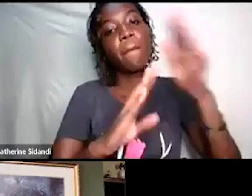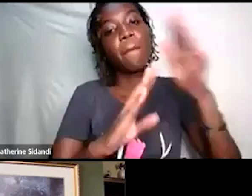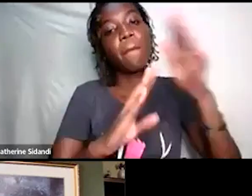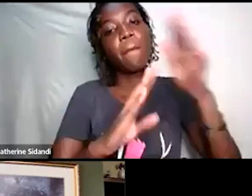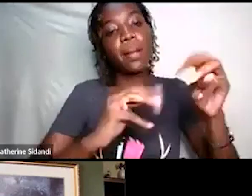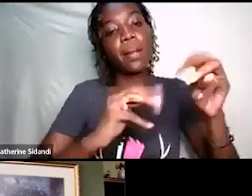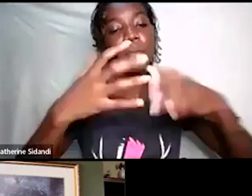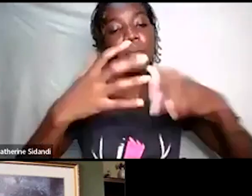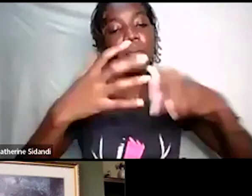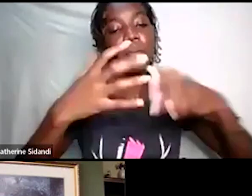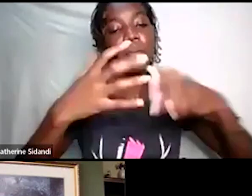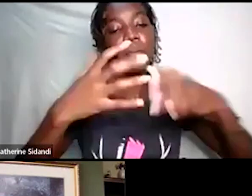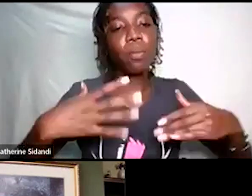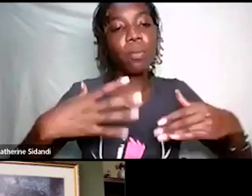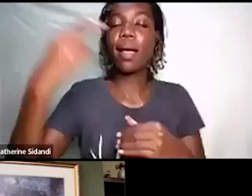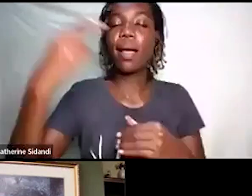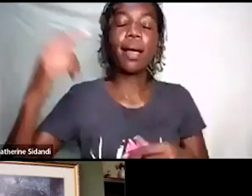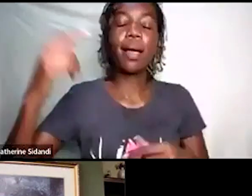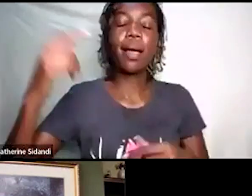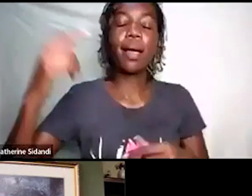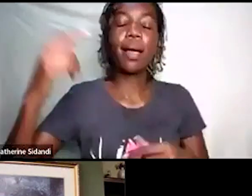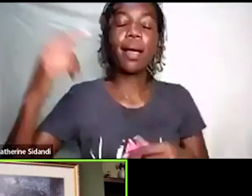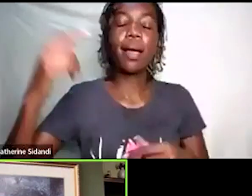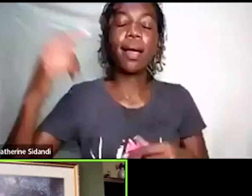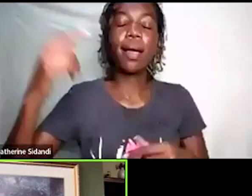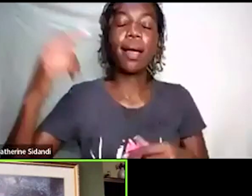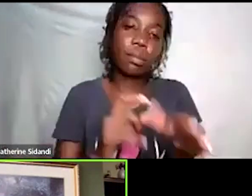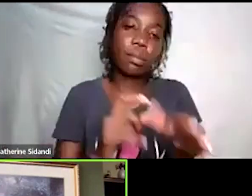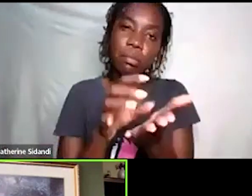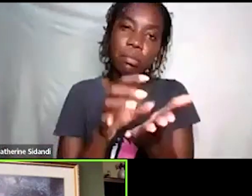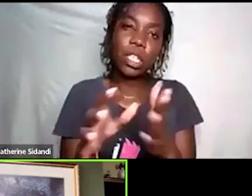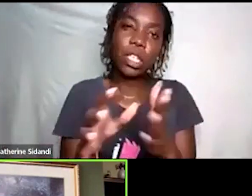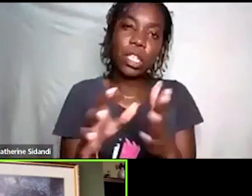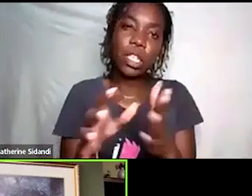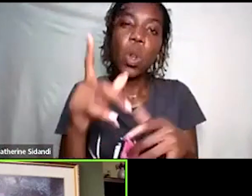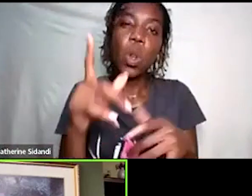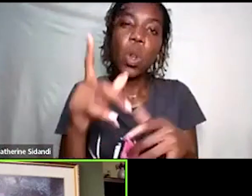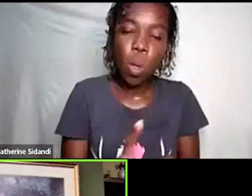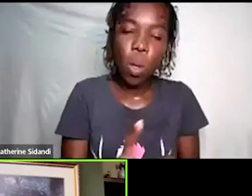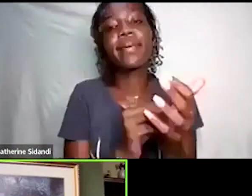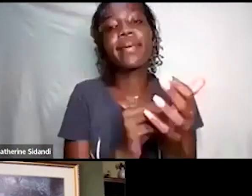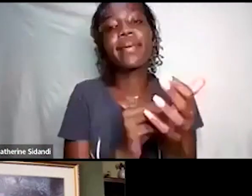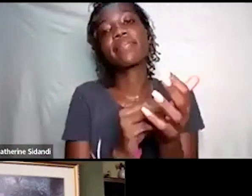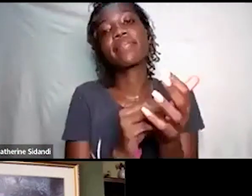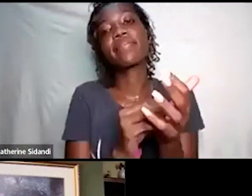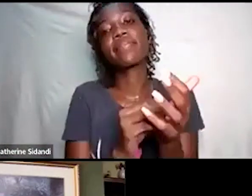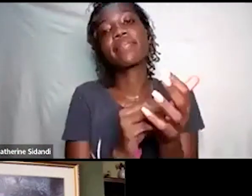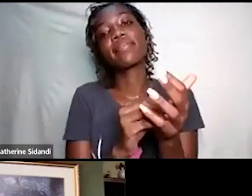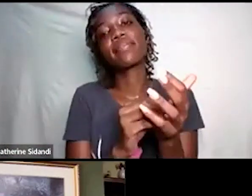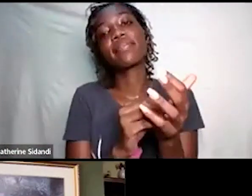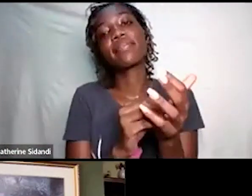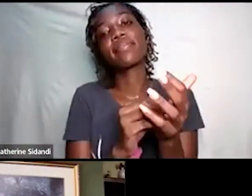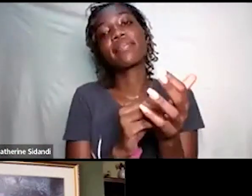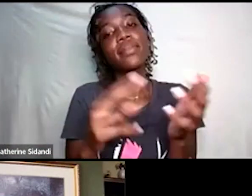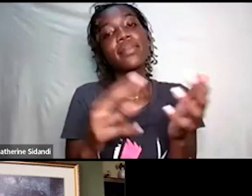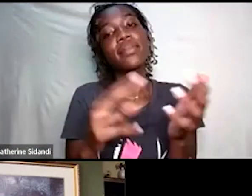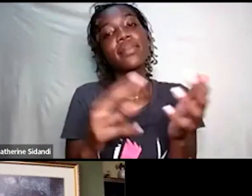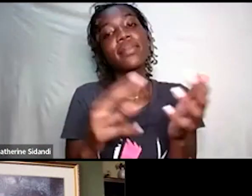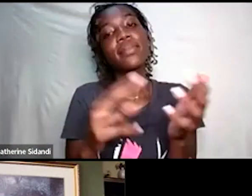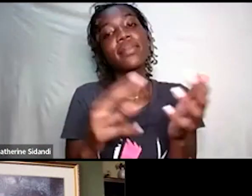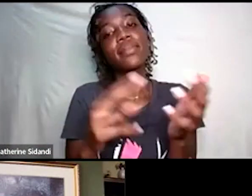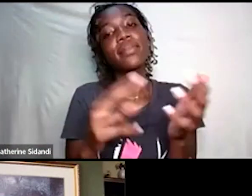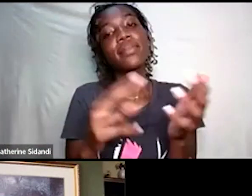also chasing this of lower ranks. You see, now even signing the documents